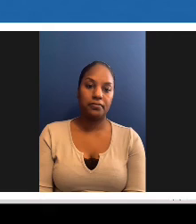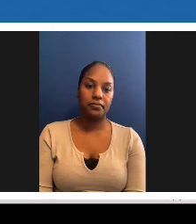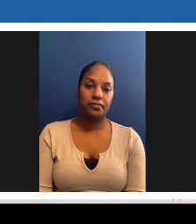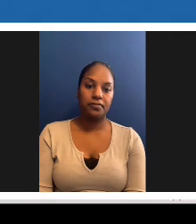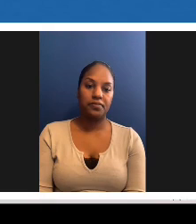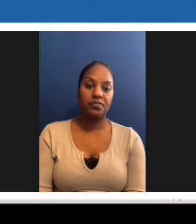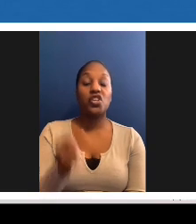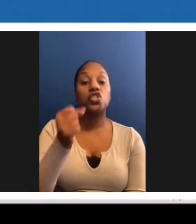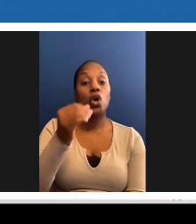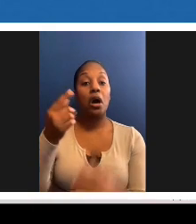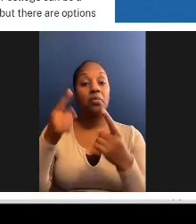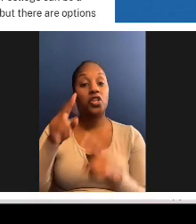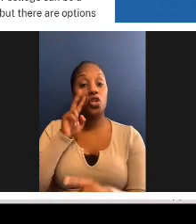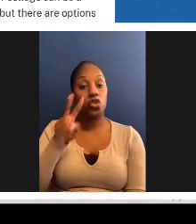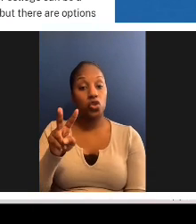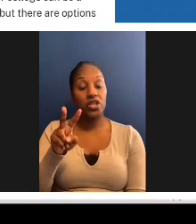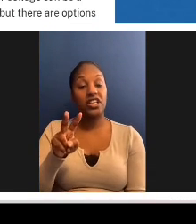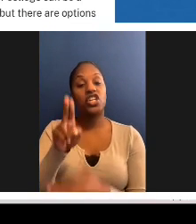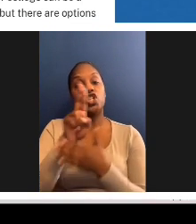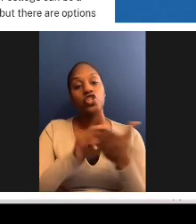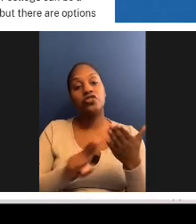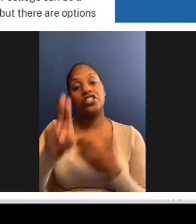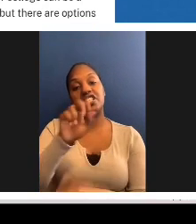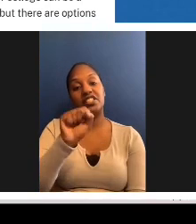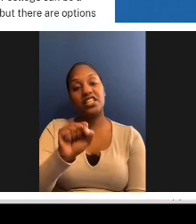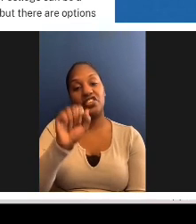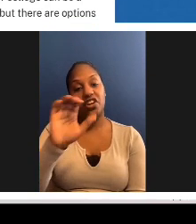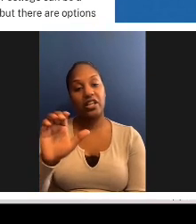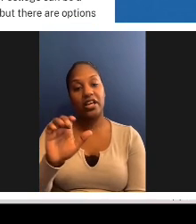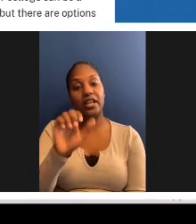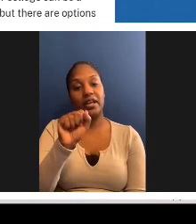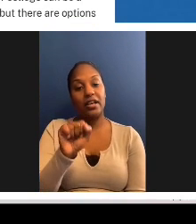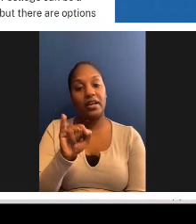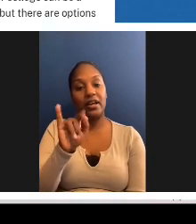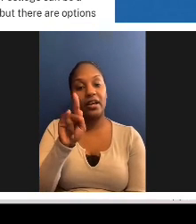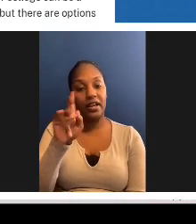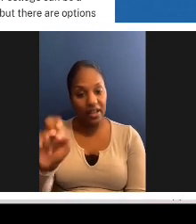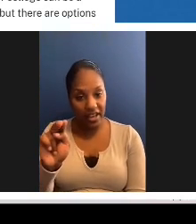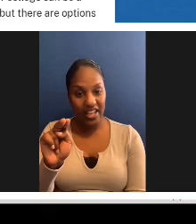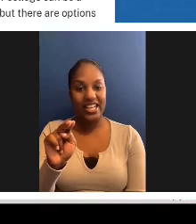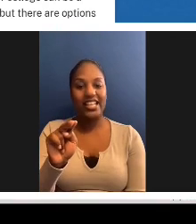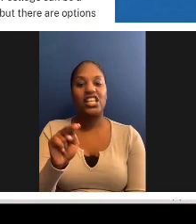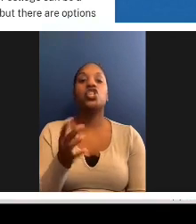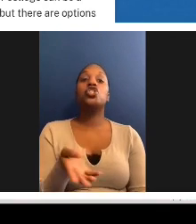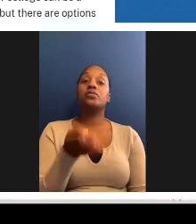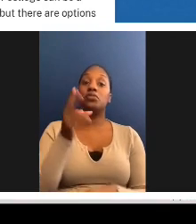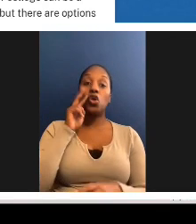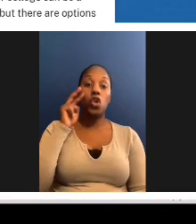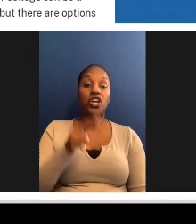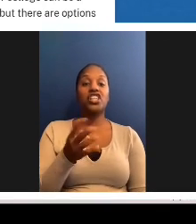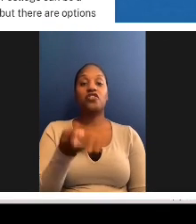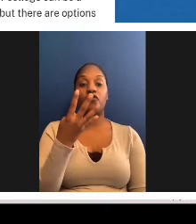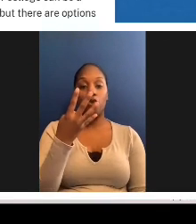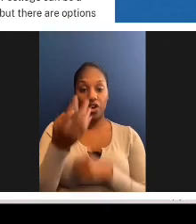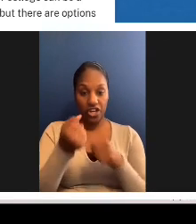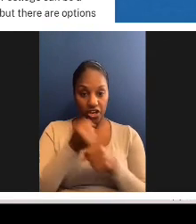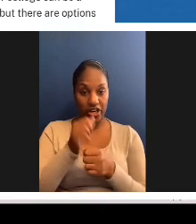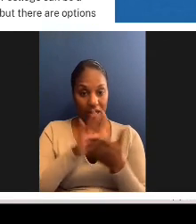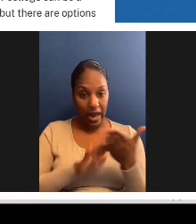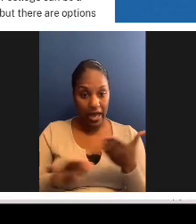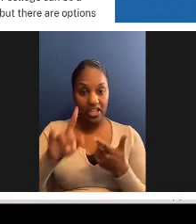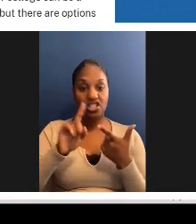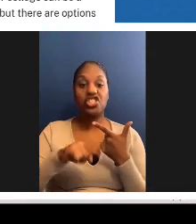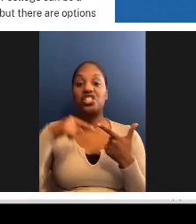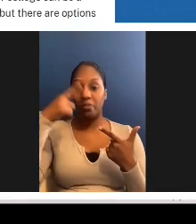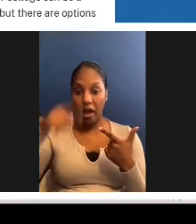So if we look at the University of South Carolina, it'll tell you that it's a, it's a four-year college, it's public, it's in a suburban